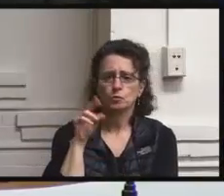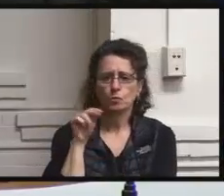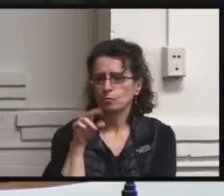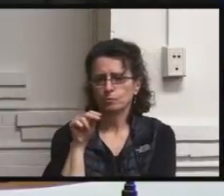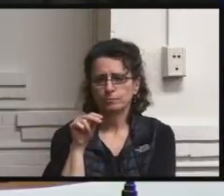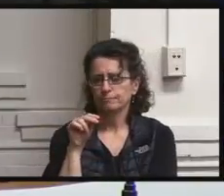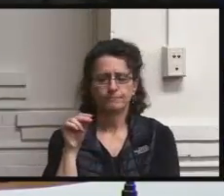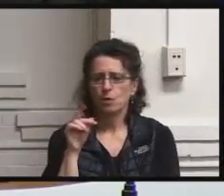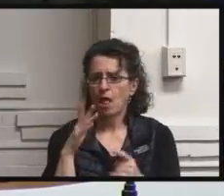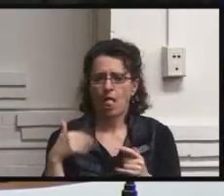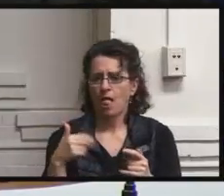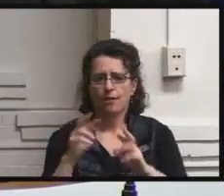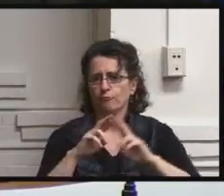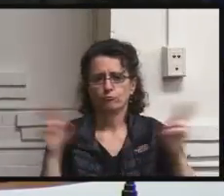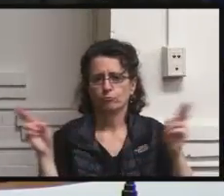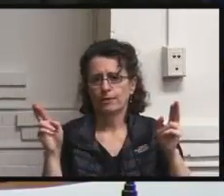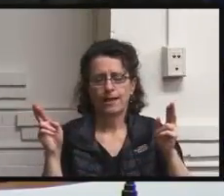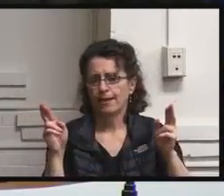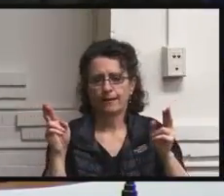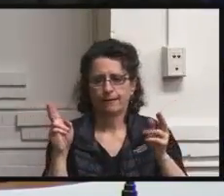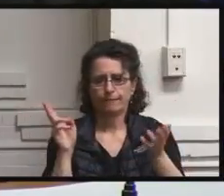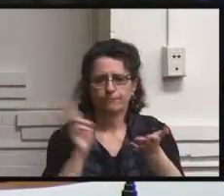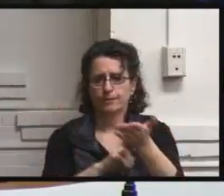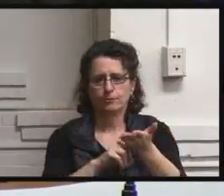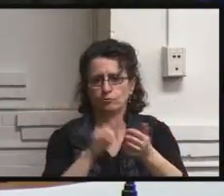would be premature for that, because we have,